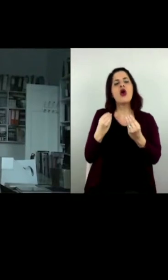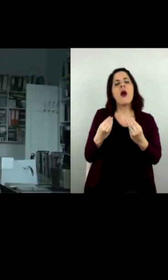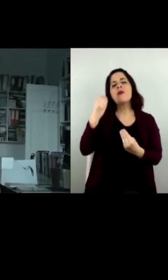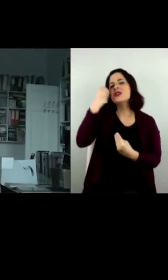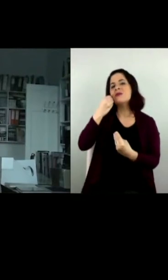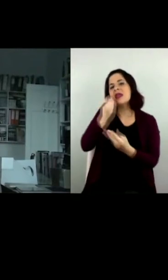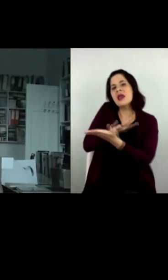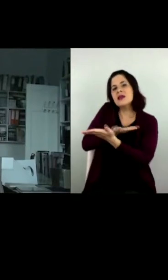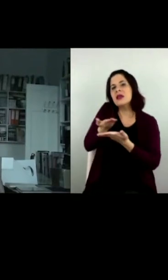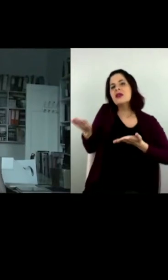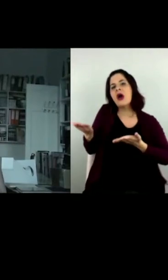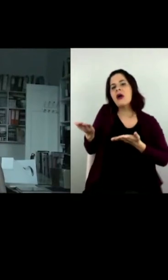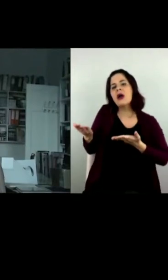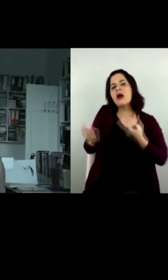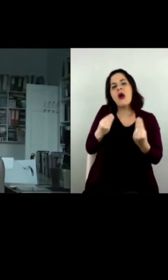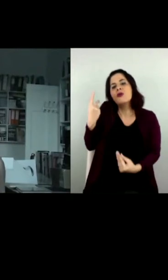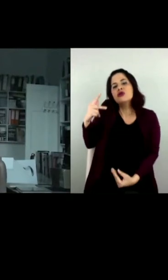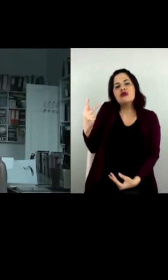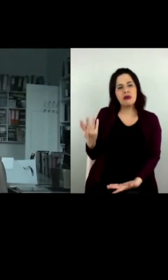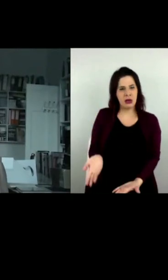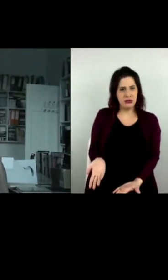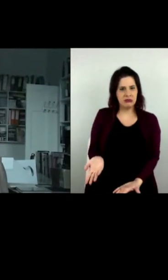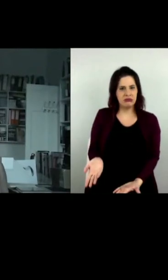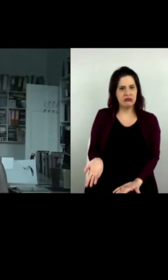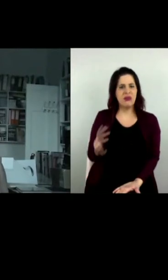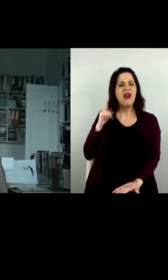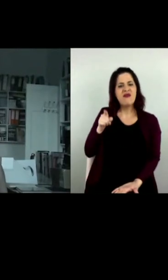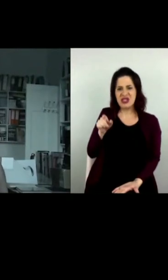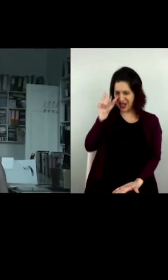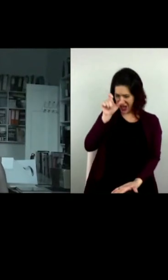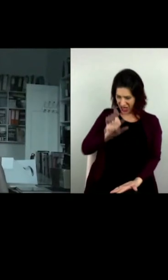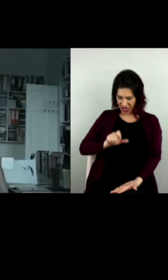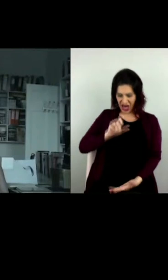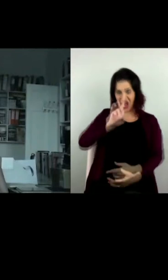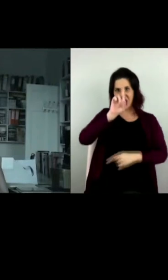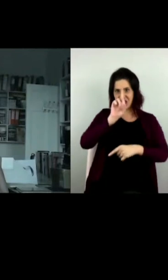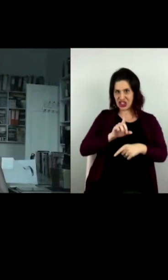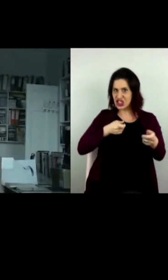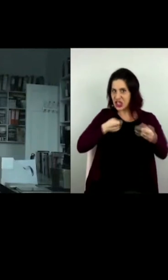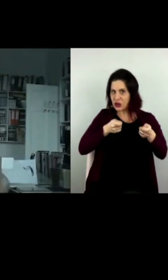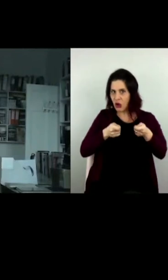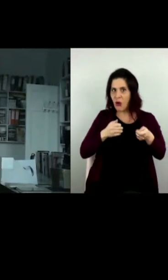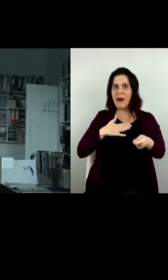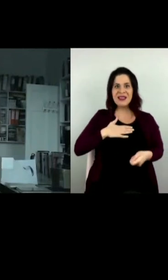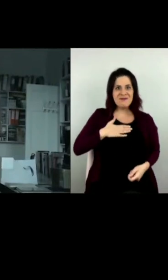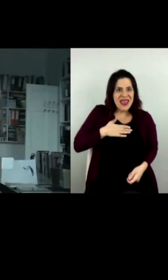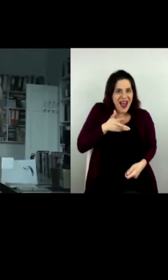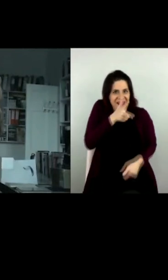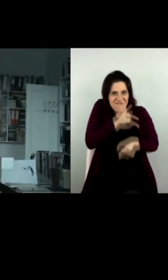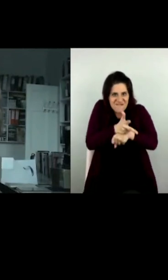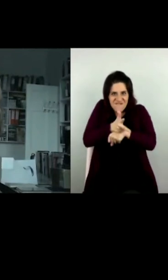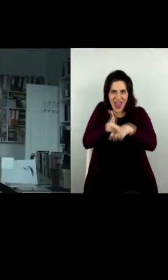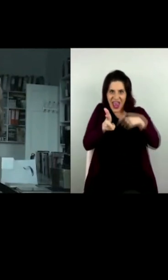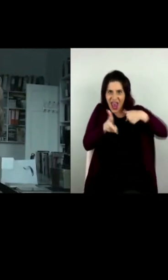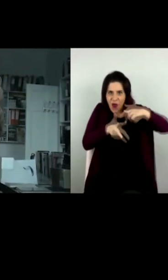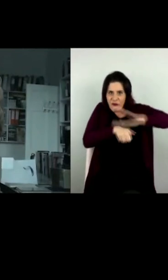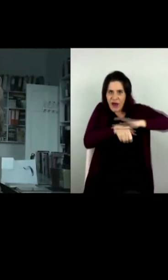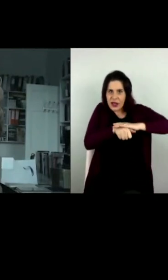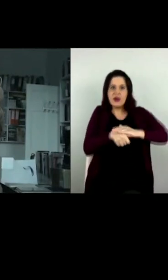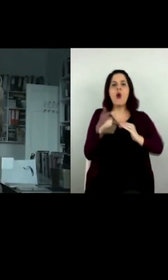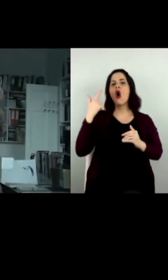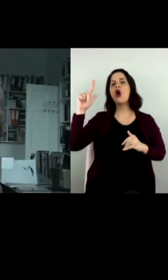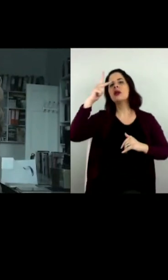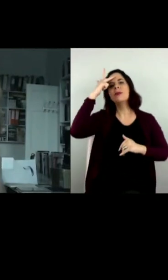an existential experience of being a director without being your own camera. Yeah. It was